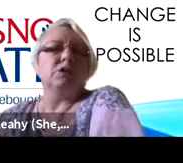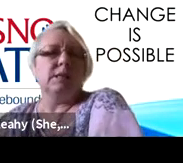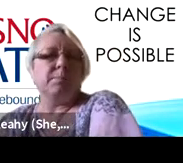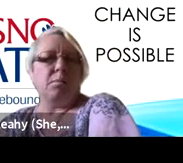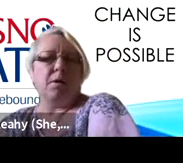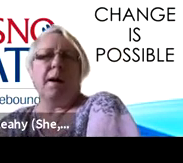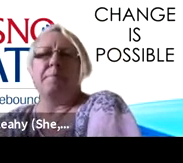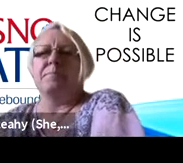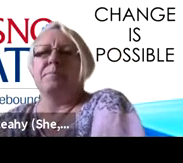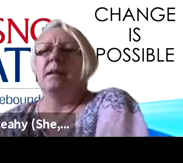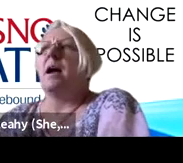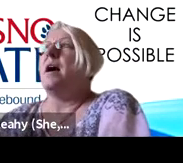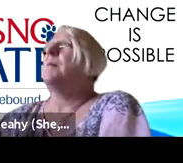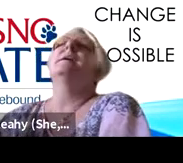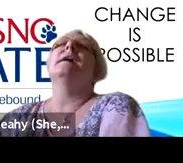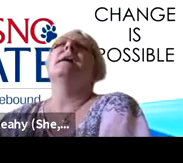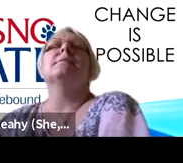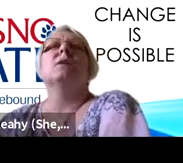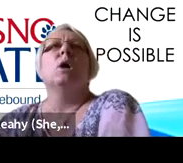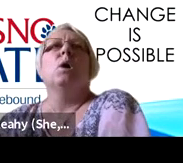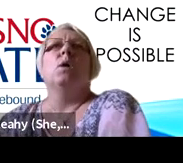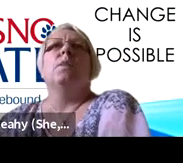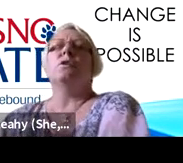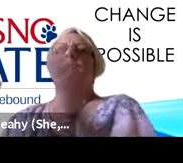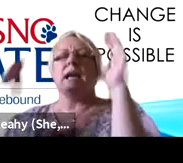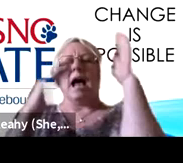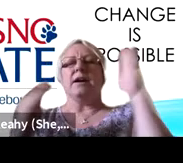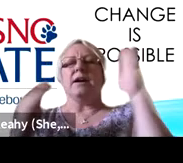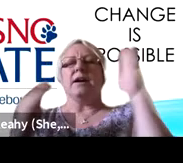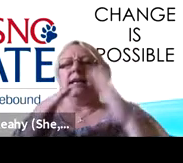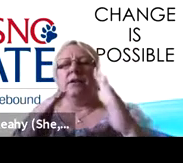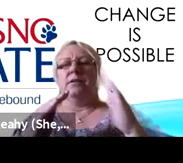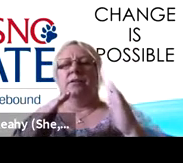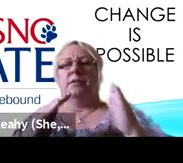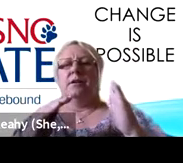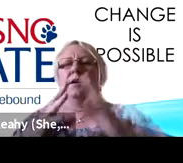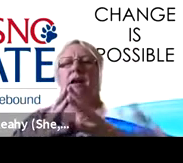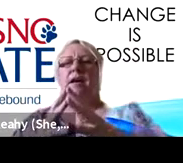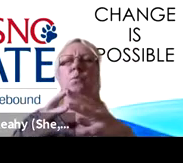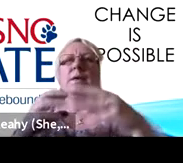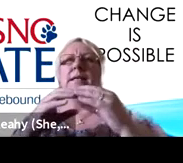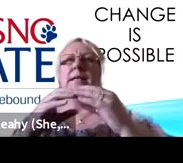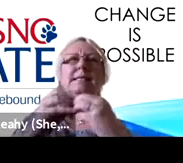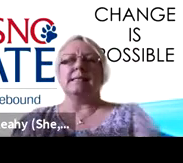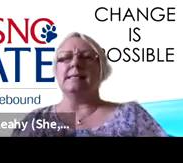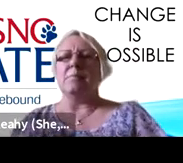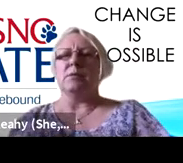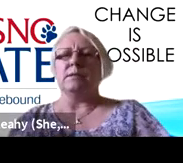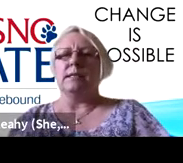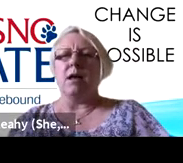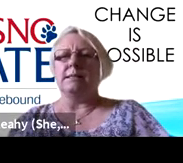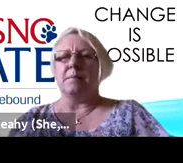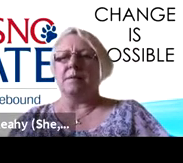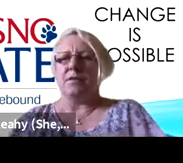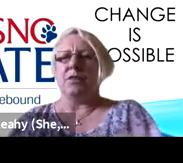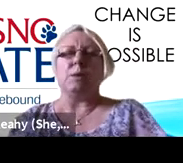is not your typical program because there's not a hierarchy here. We disassembled